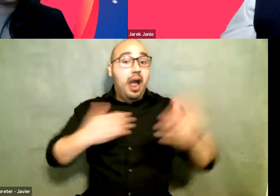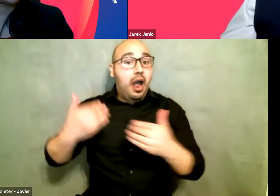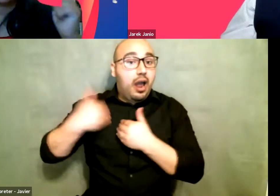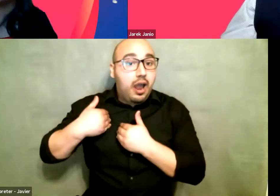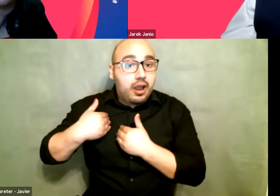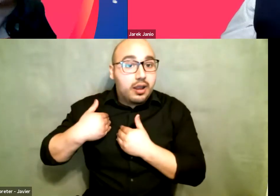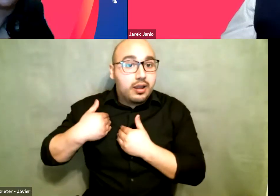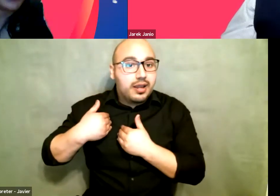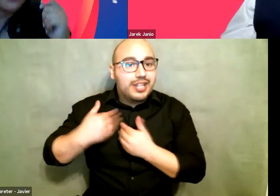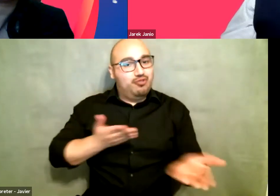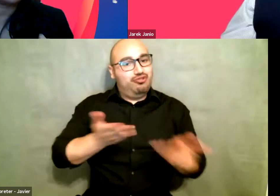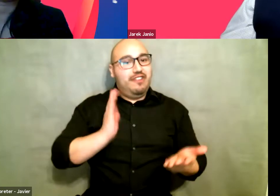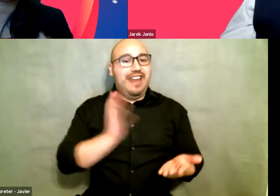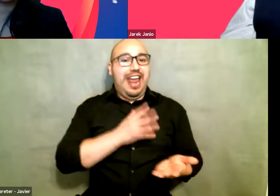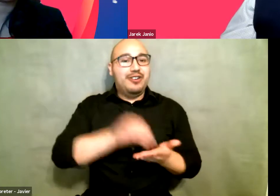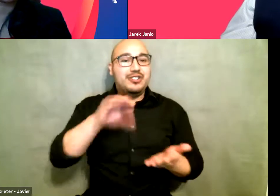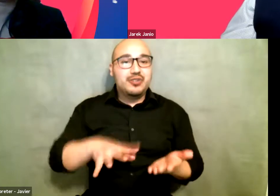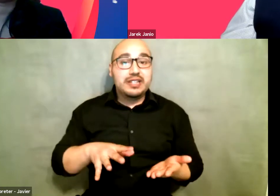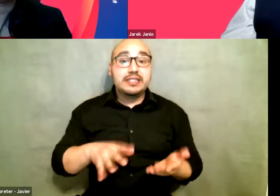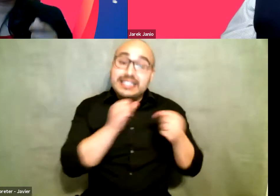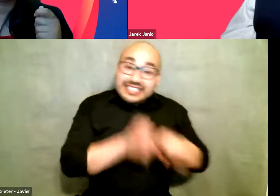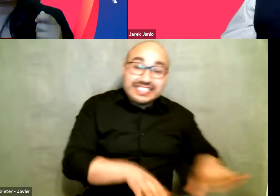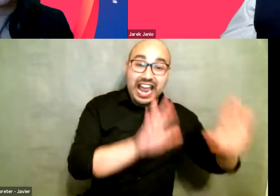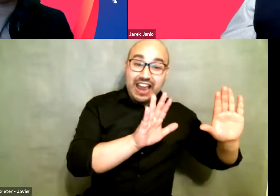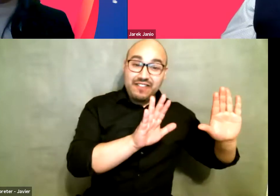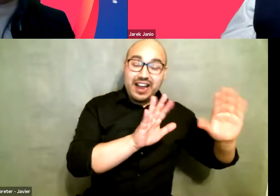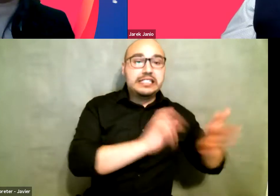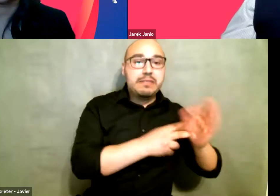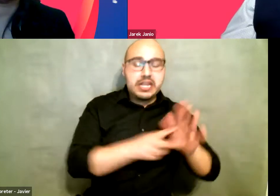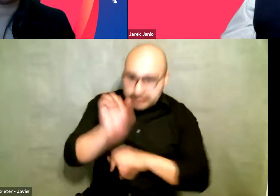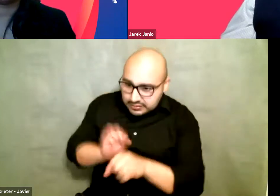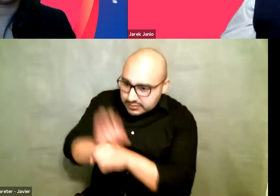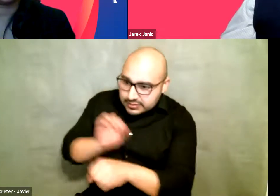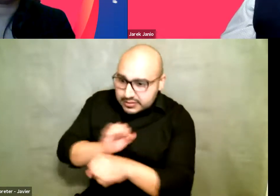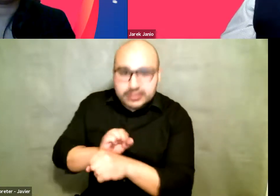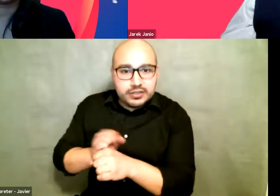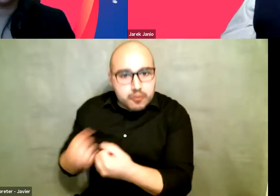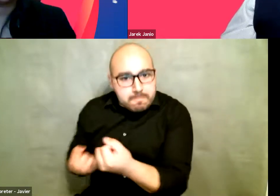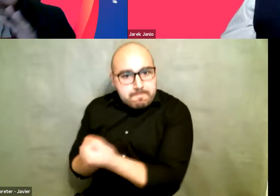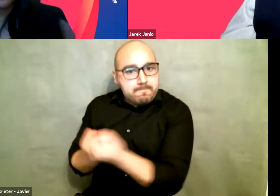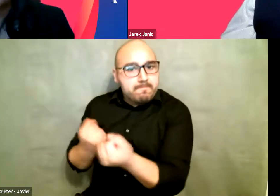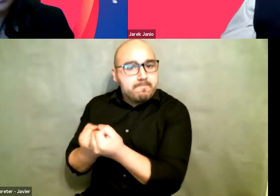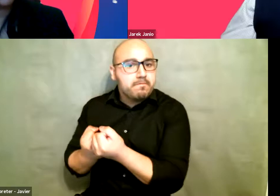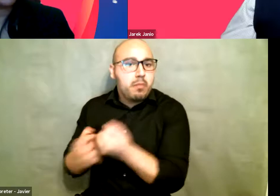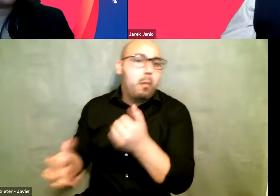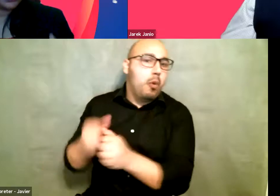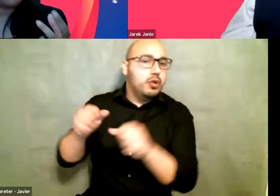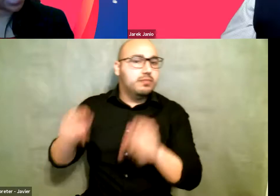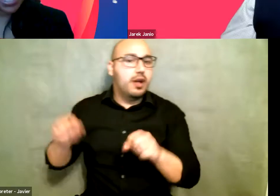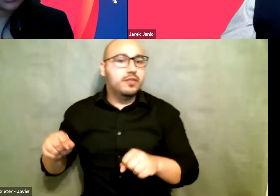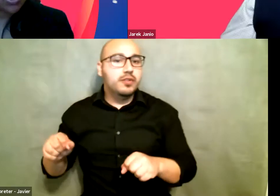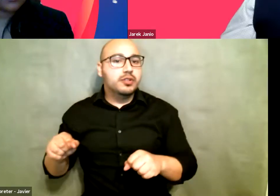sacrifice, right? You do everything that you can to serve them at the highest level possible. So I don't want to be ignorant